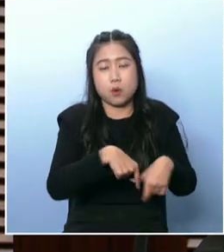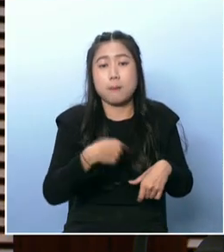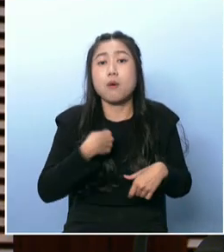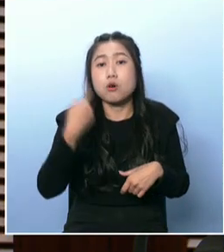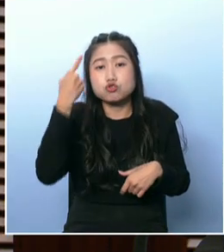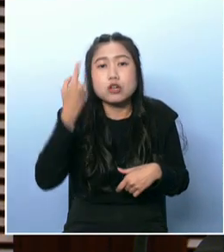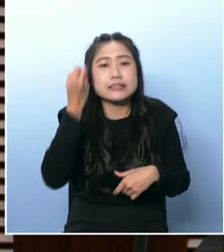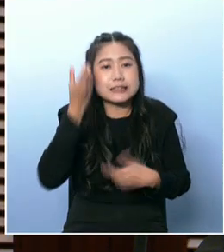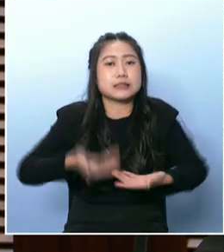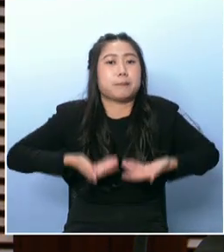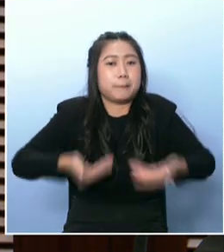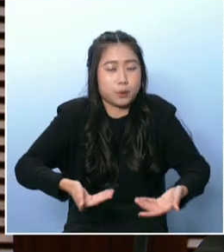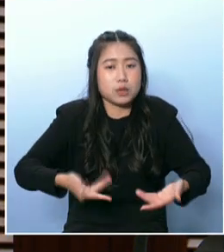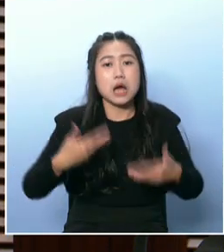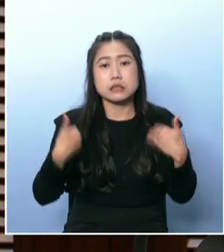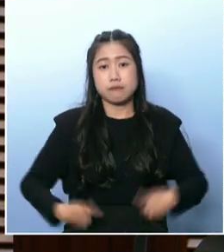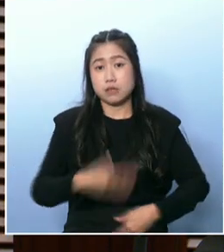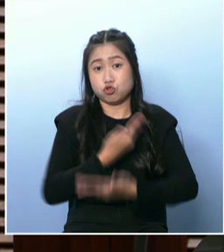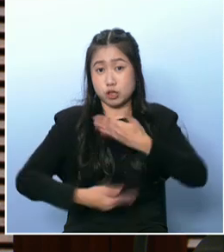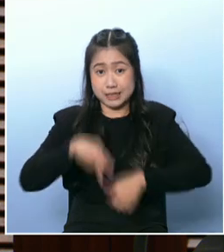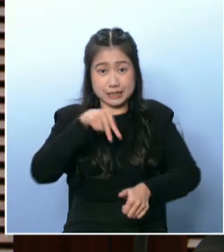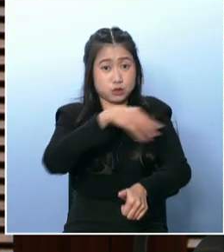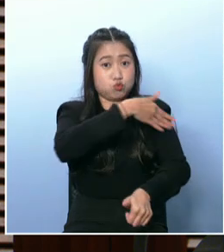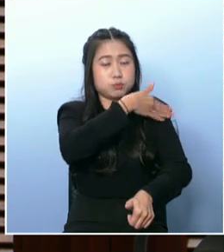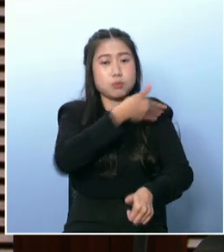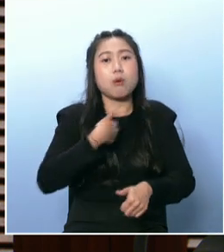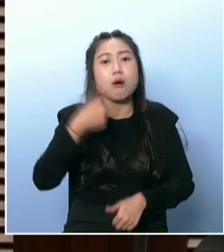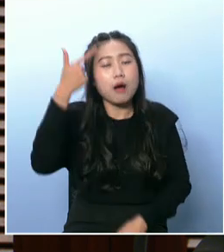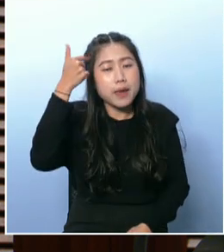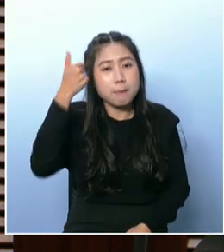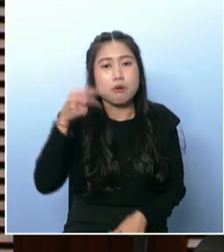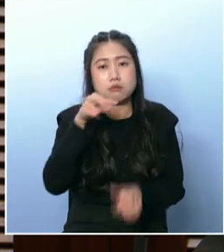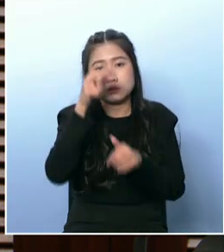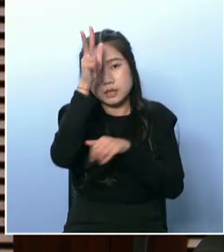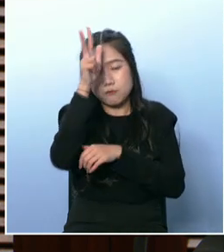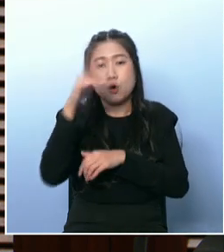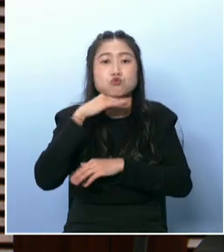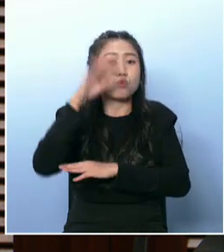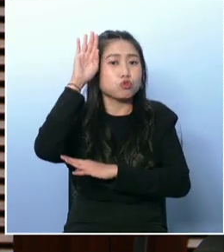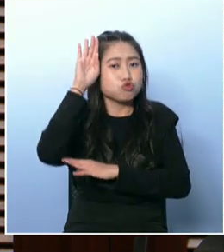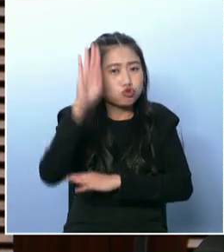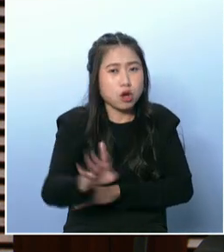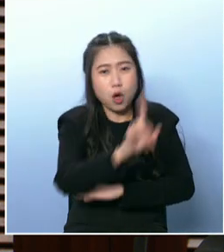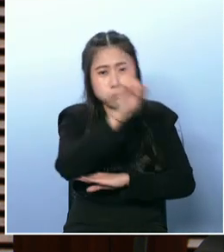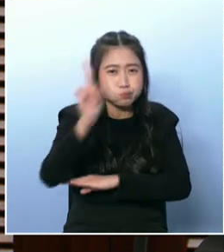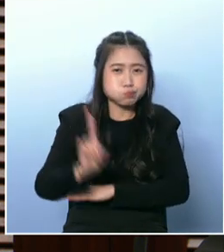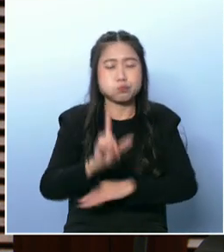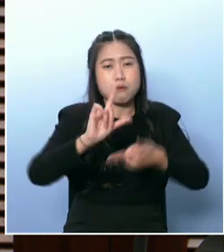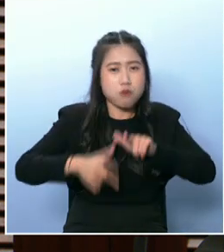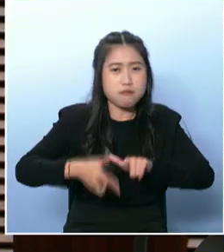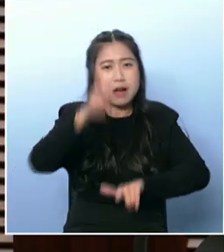become low-income carers. So I hope that the administration